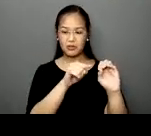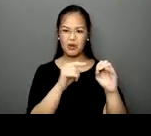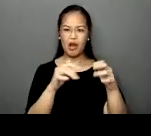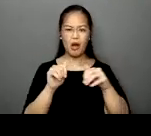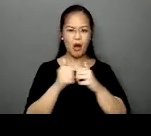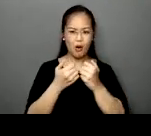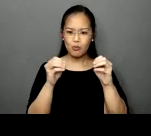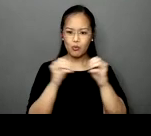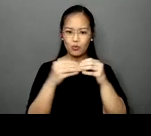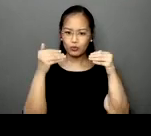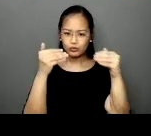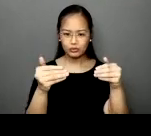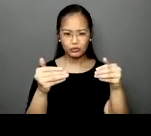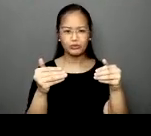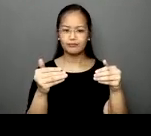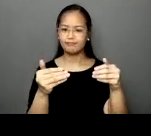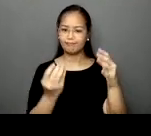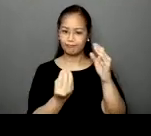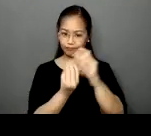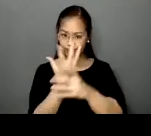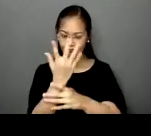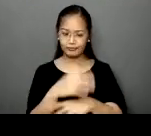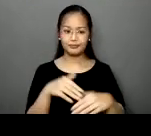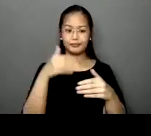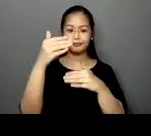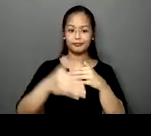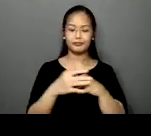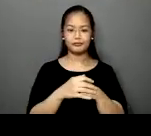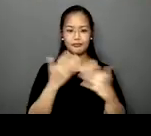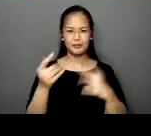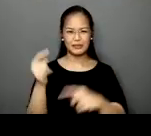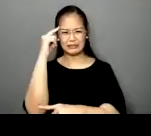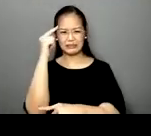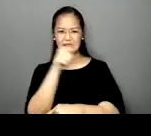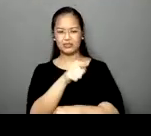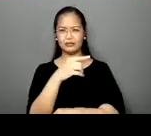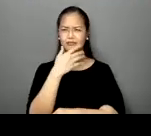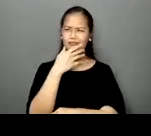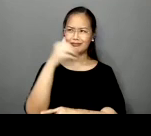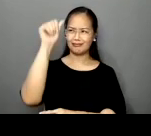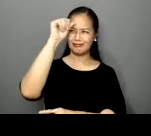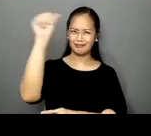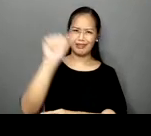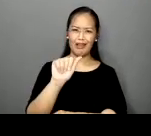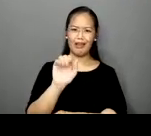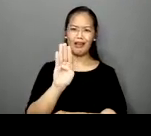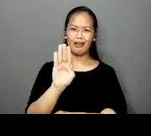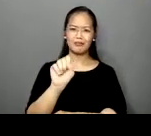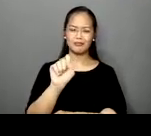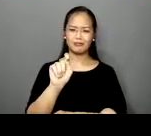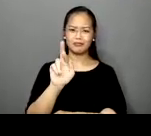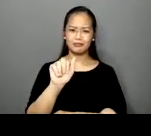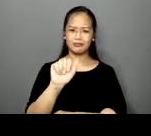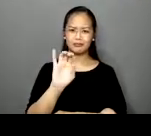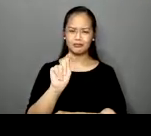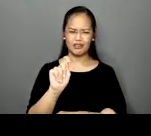Finally, it's social. This one may seem more abstract and it doesn't usually come up when we think of sustainability. But the idea is that